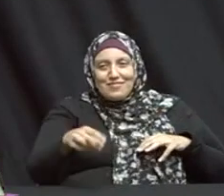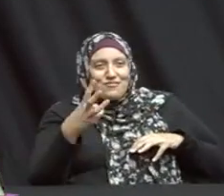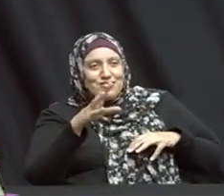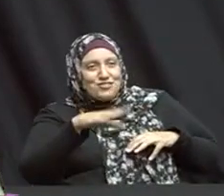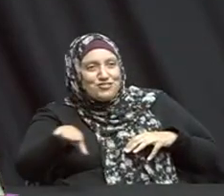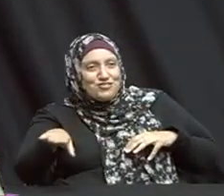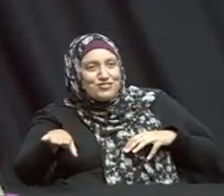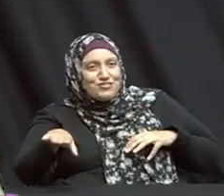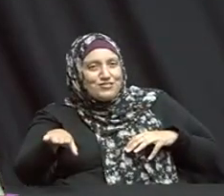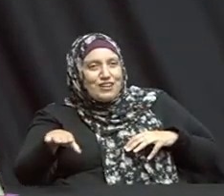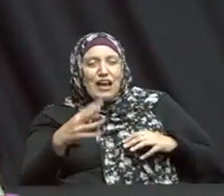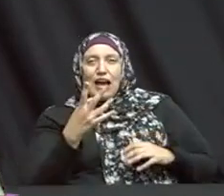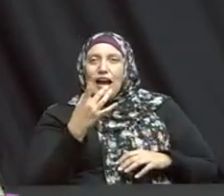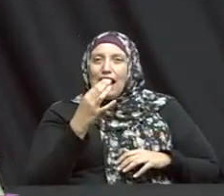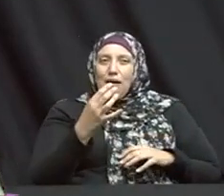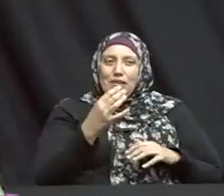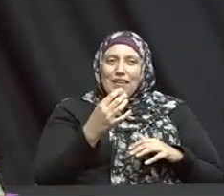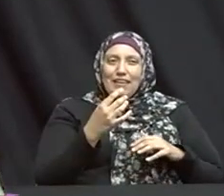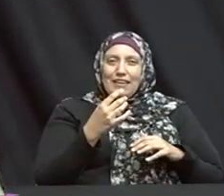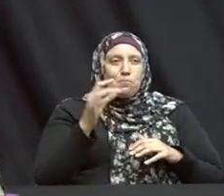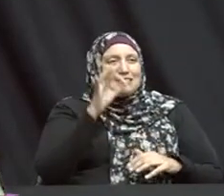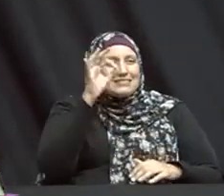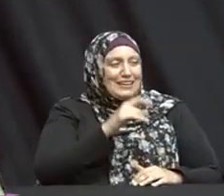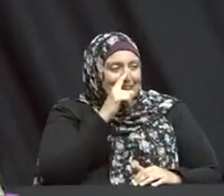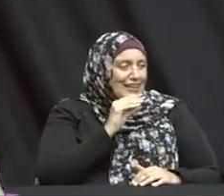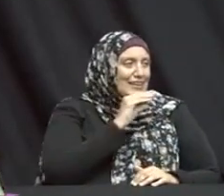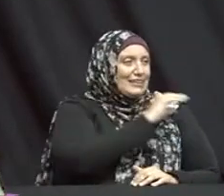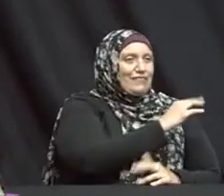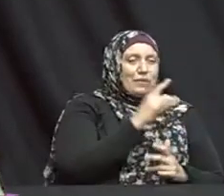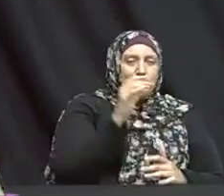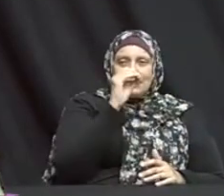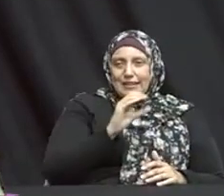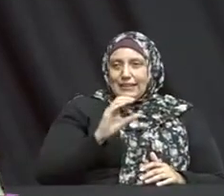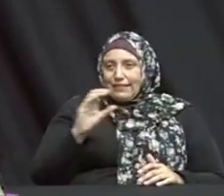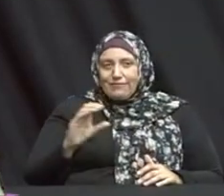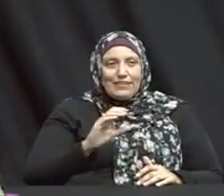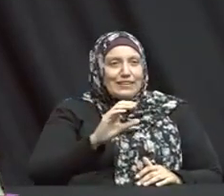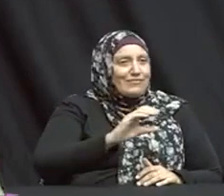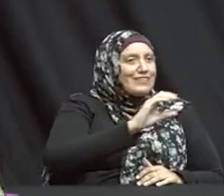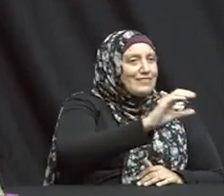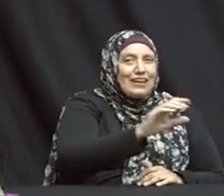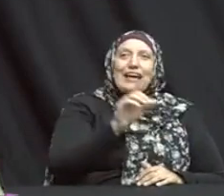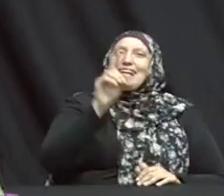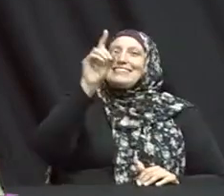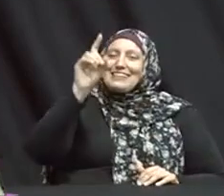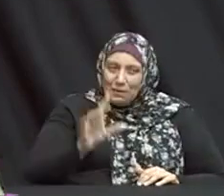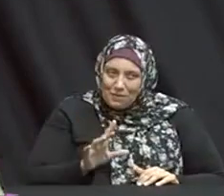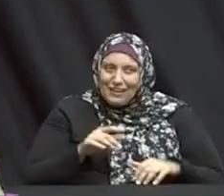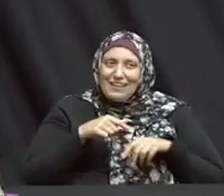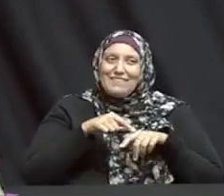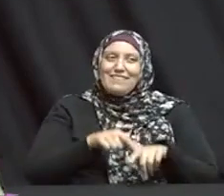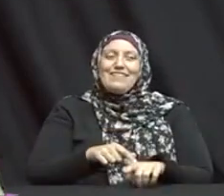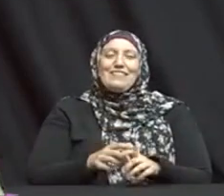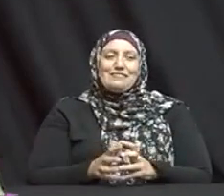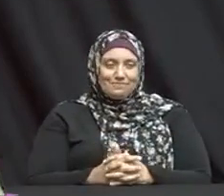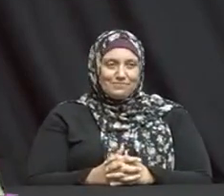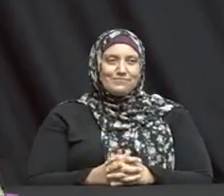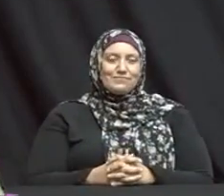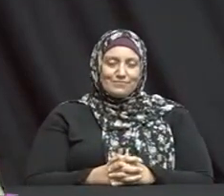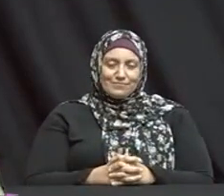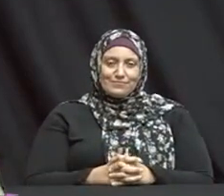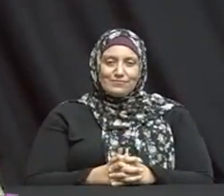of units to the other son, and X number of units to the daughter, apportioned Islamically. and they retain